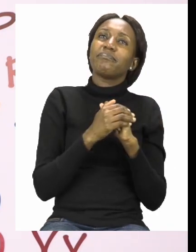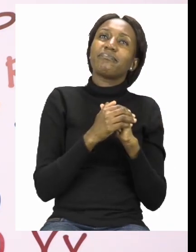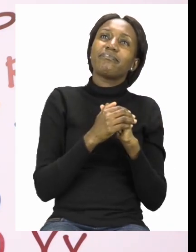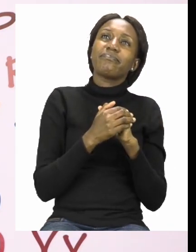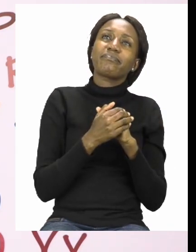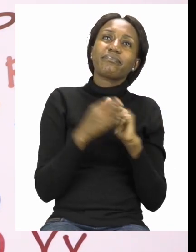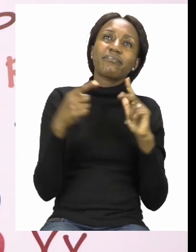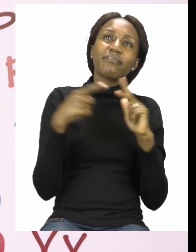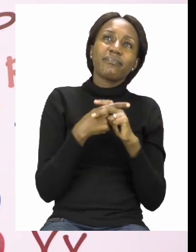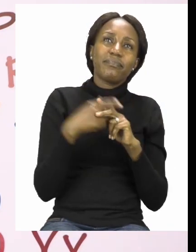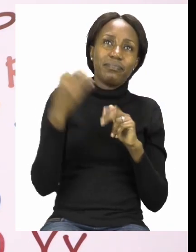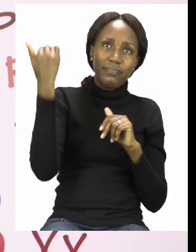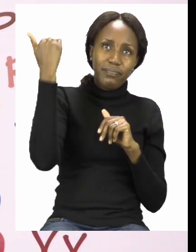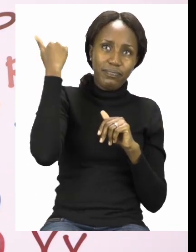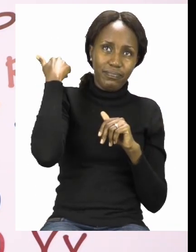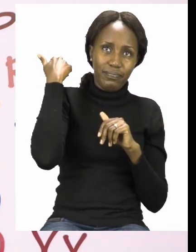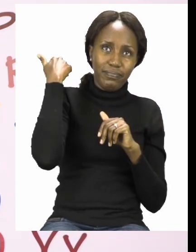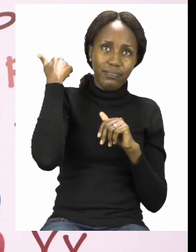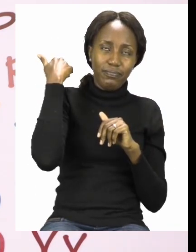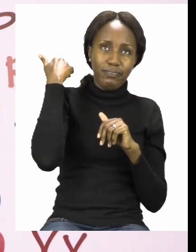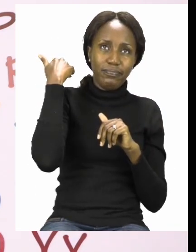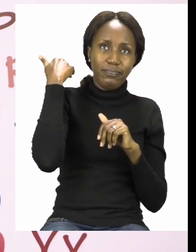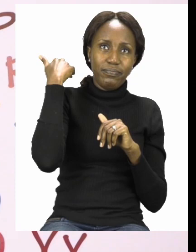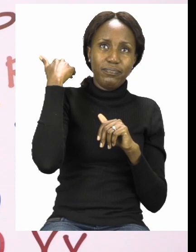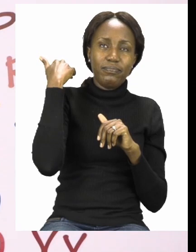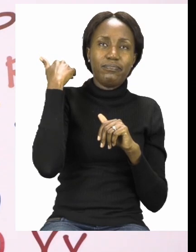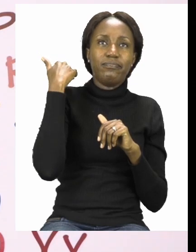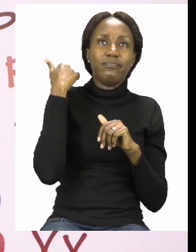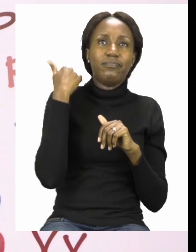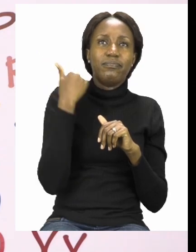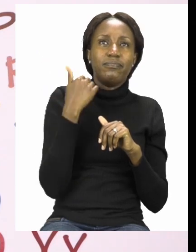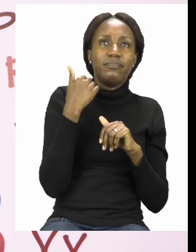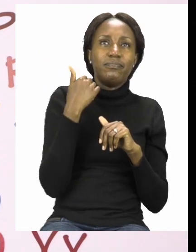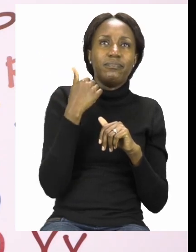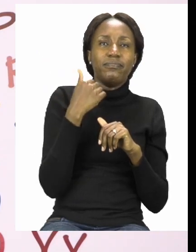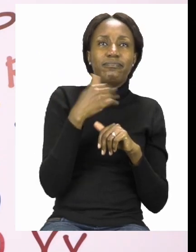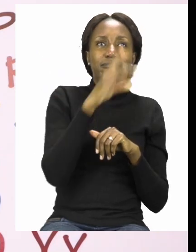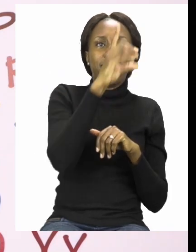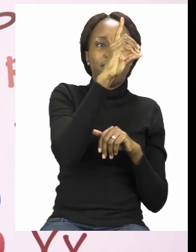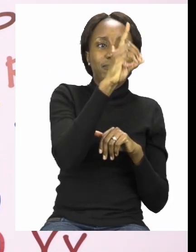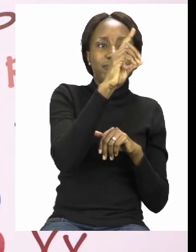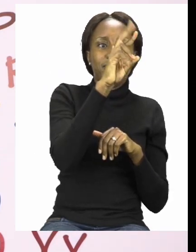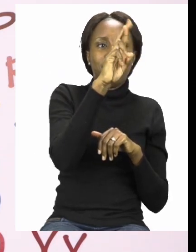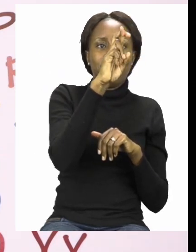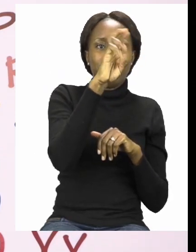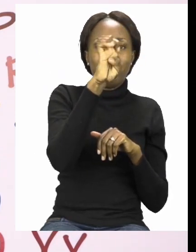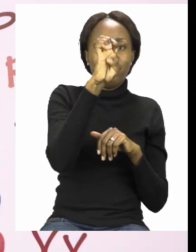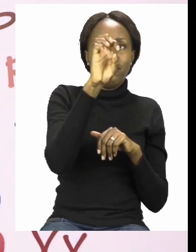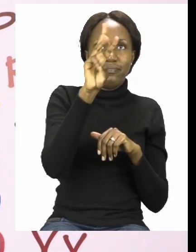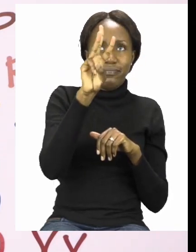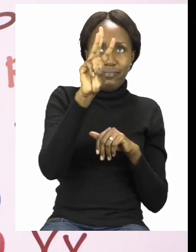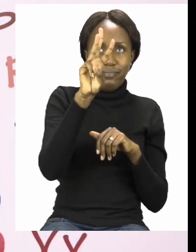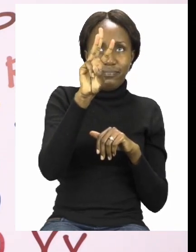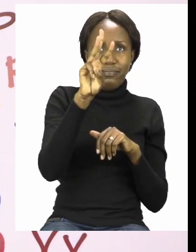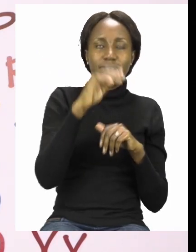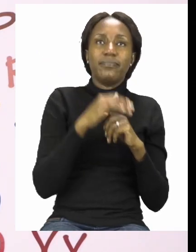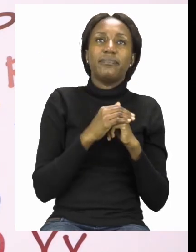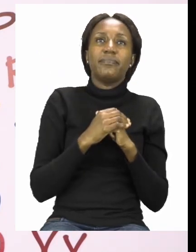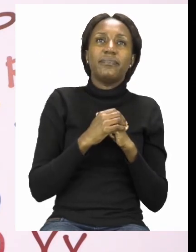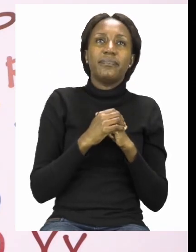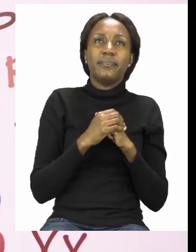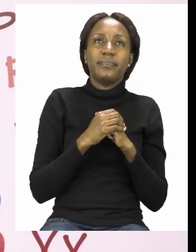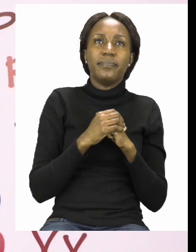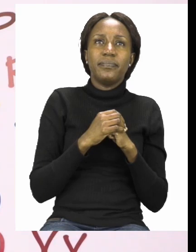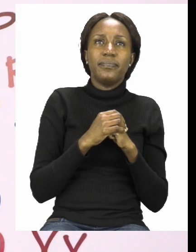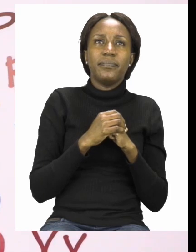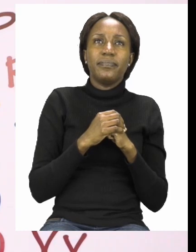word draw into past tense, we have to say he drew the picture. So